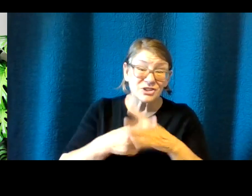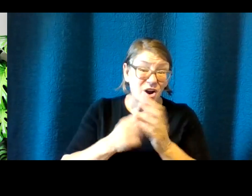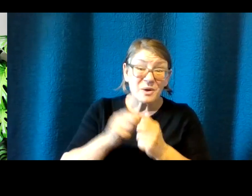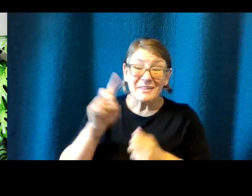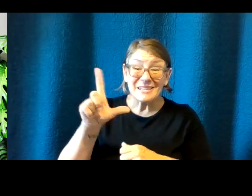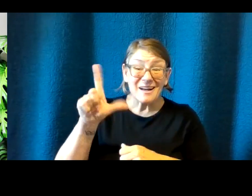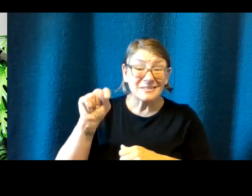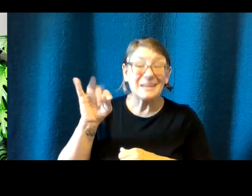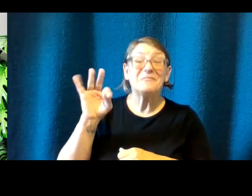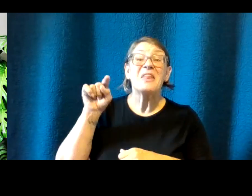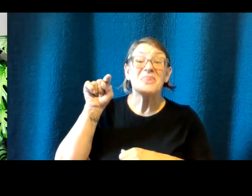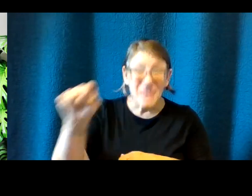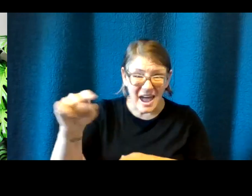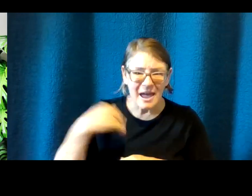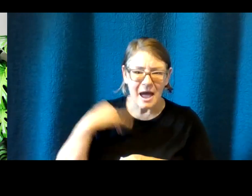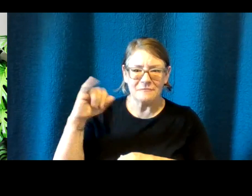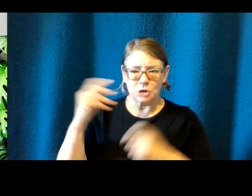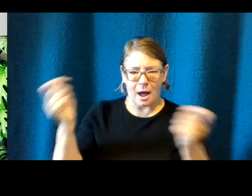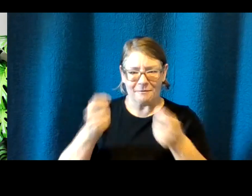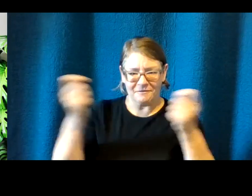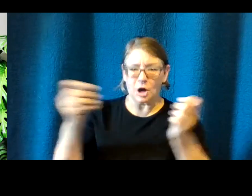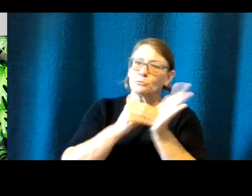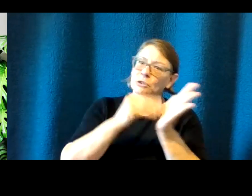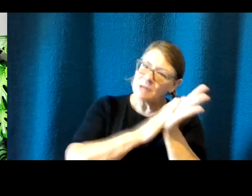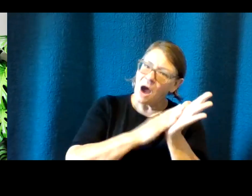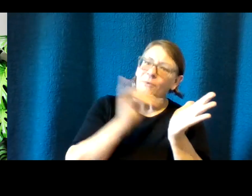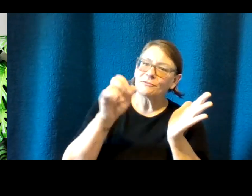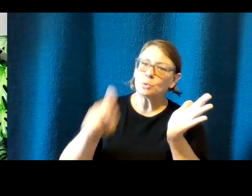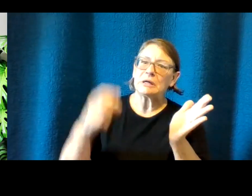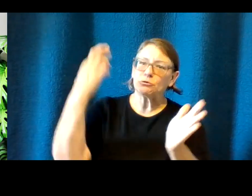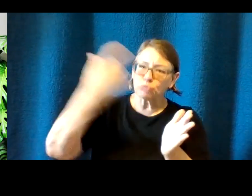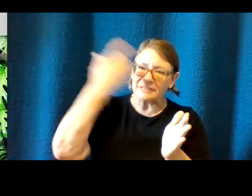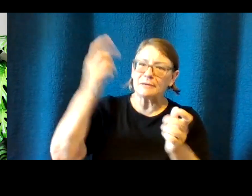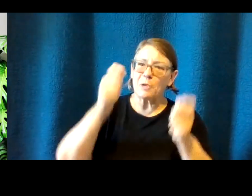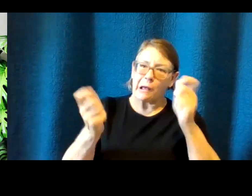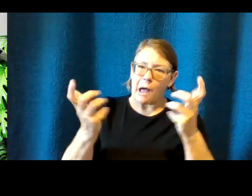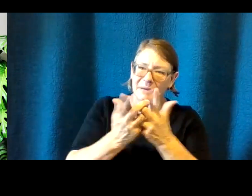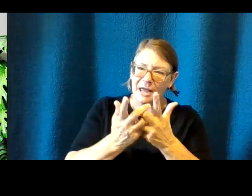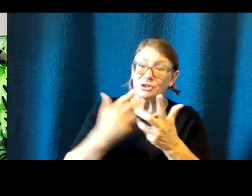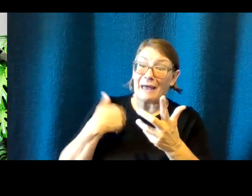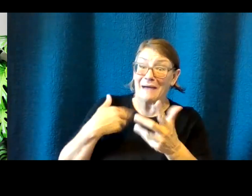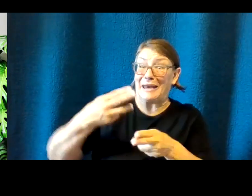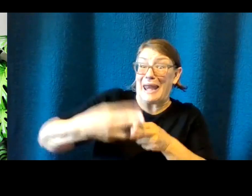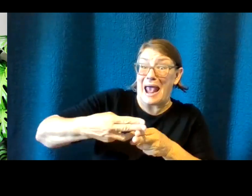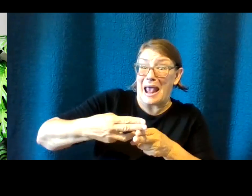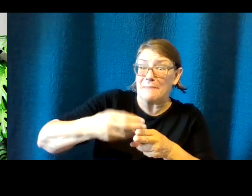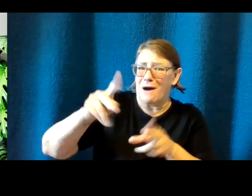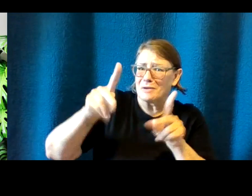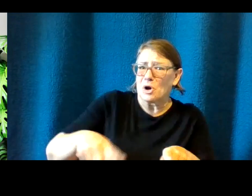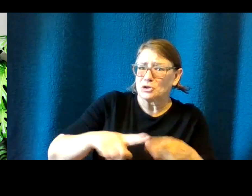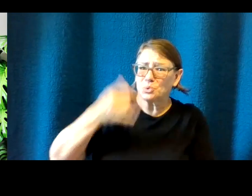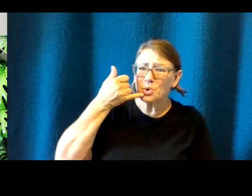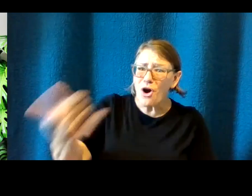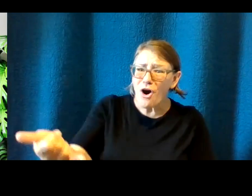job fair, have on it, if you need a reasonable accommodation, please call and have a person. I mean, I think that's a